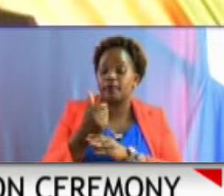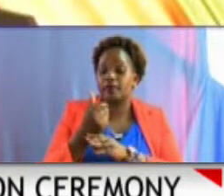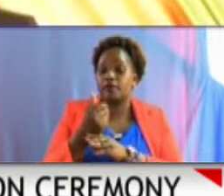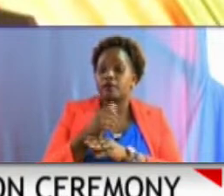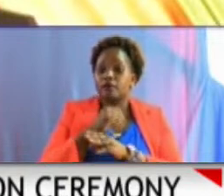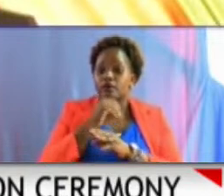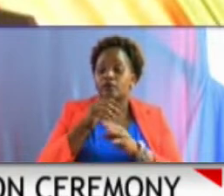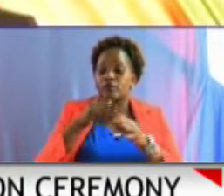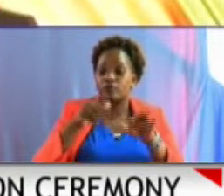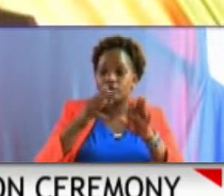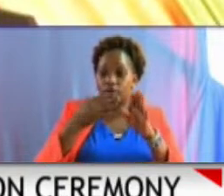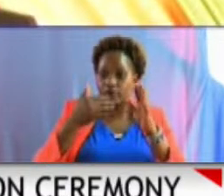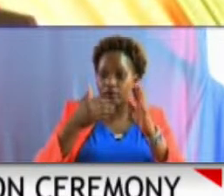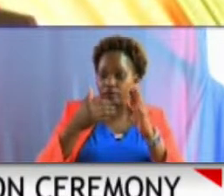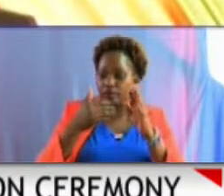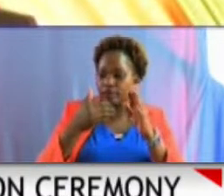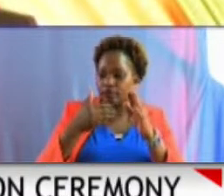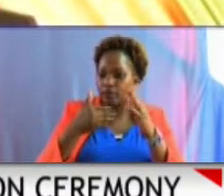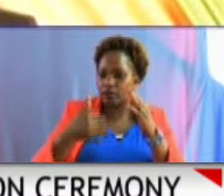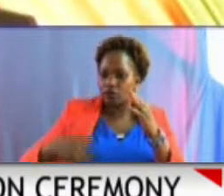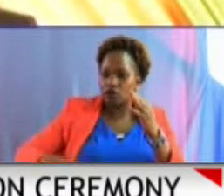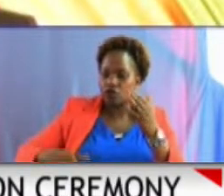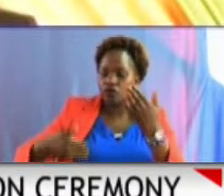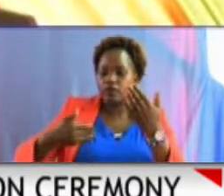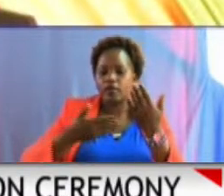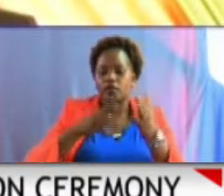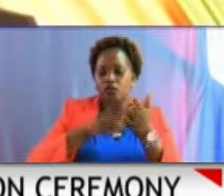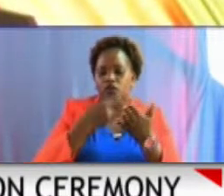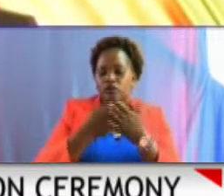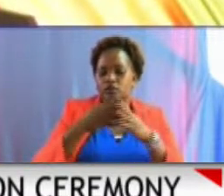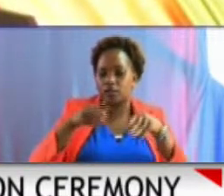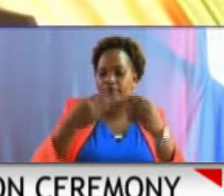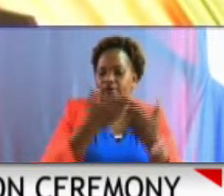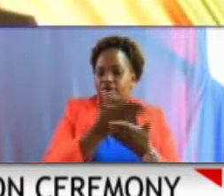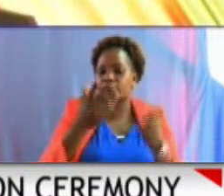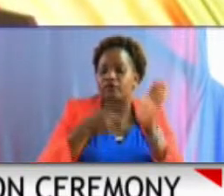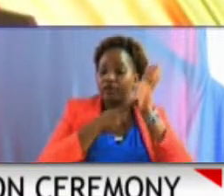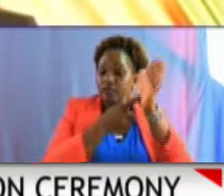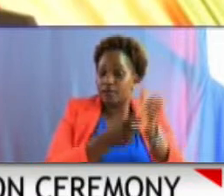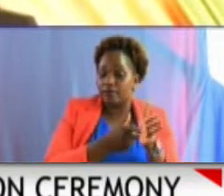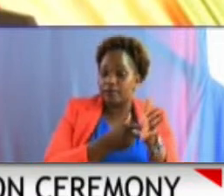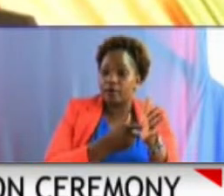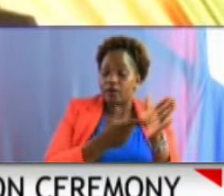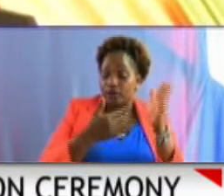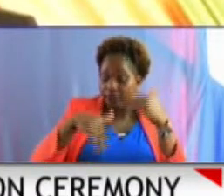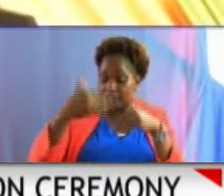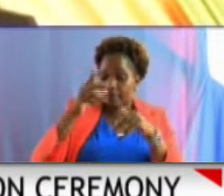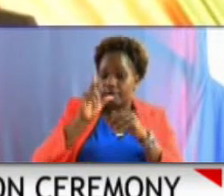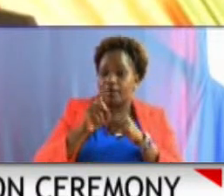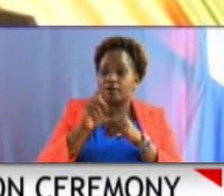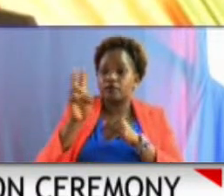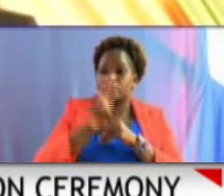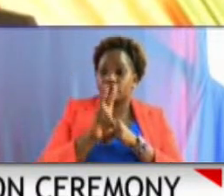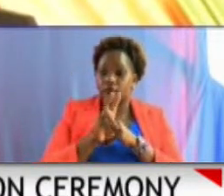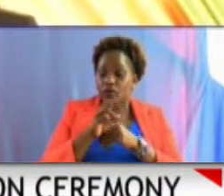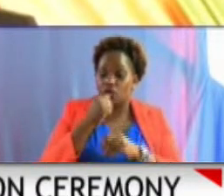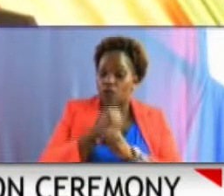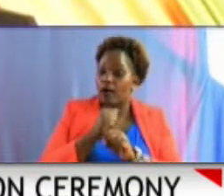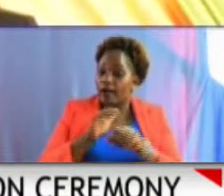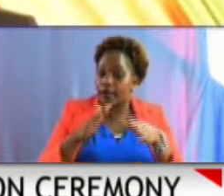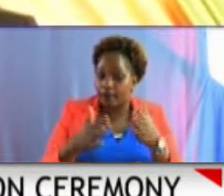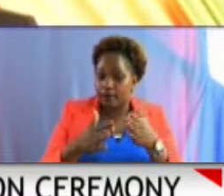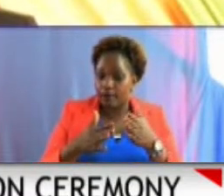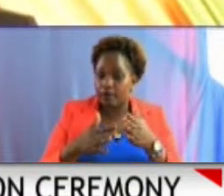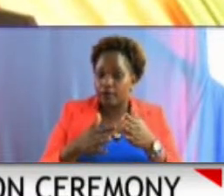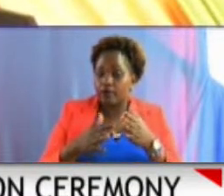be prudent in the use of resources allocated to them. For example, universities must check their bloated workforce and